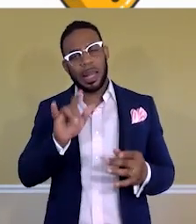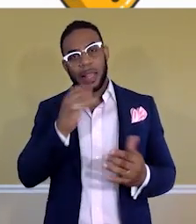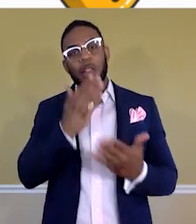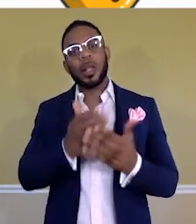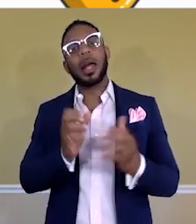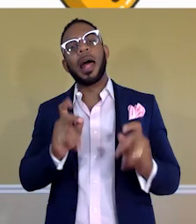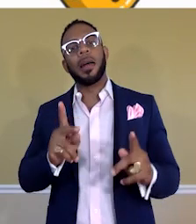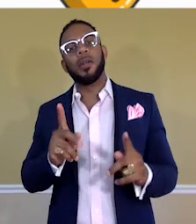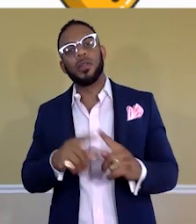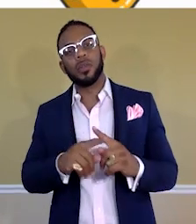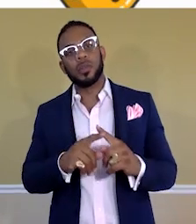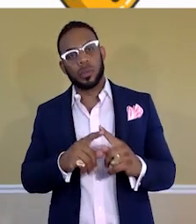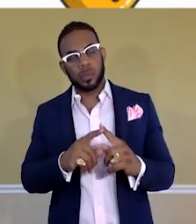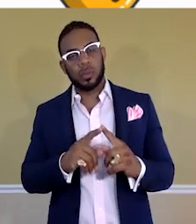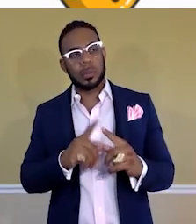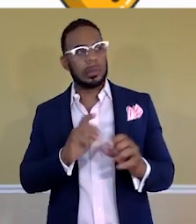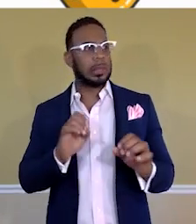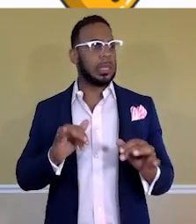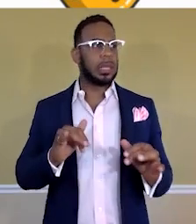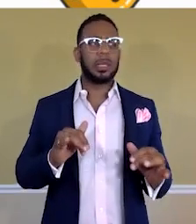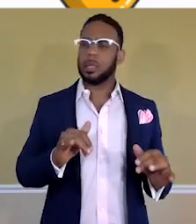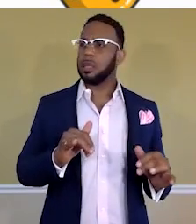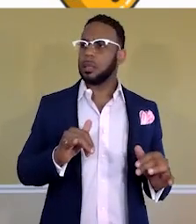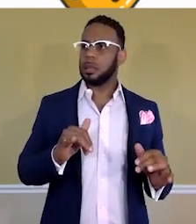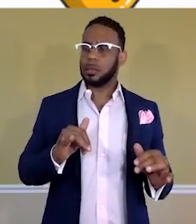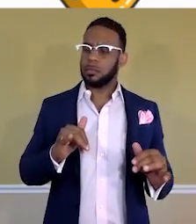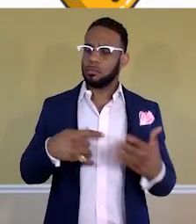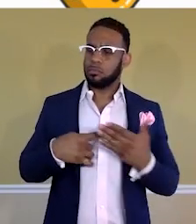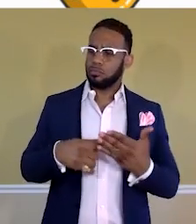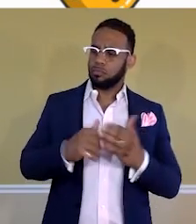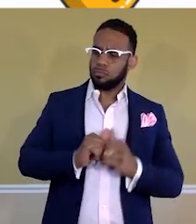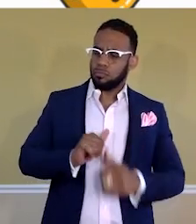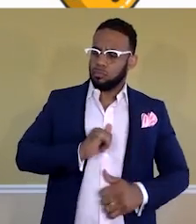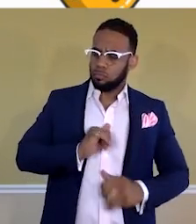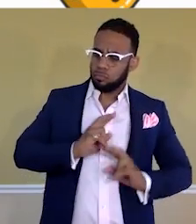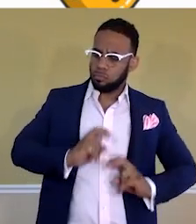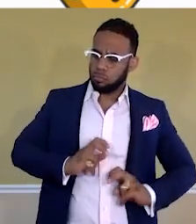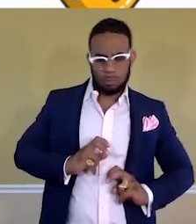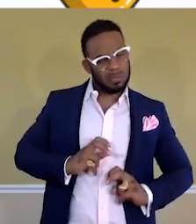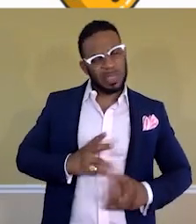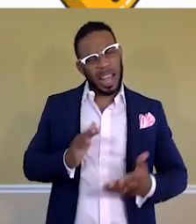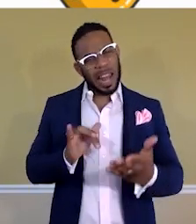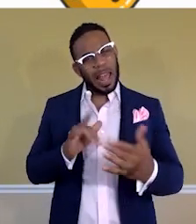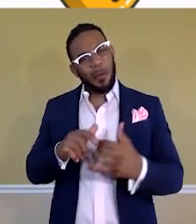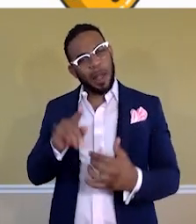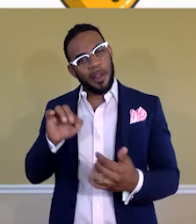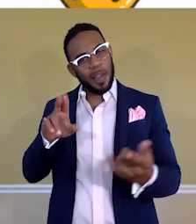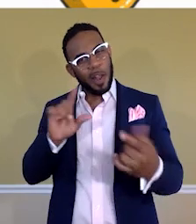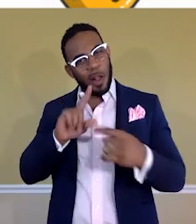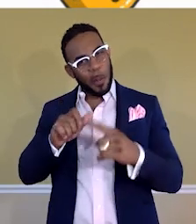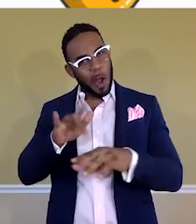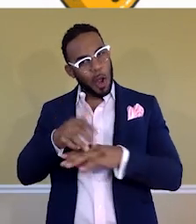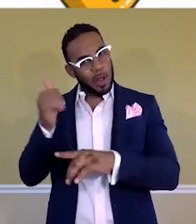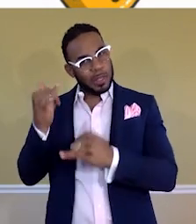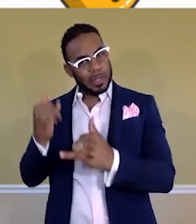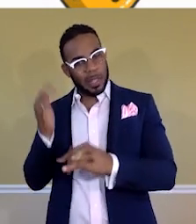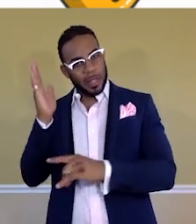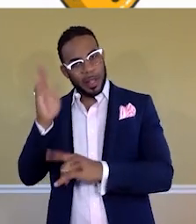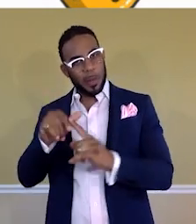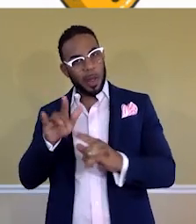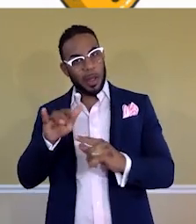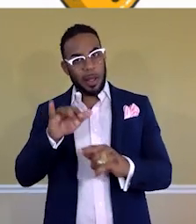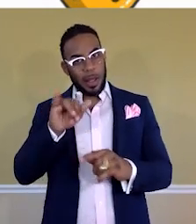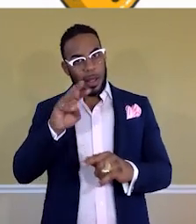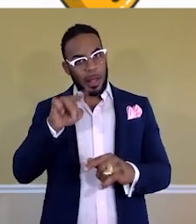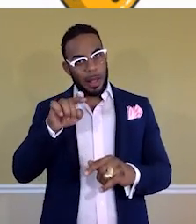good opportunity to take a pause and say, well, maybe I should have a discussion with myself. Kind of like what Valerie was talking about earlier today with